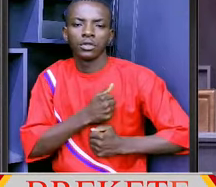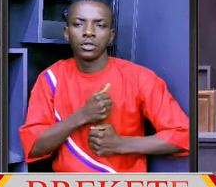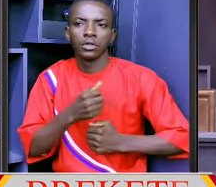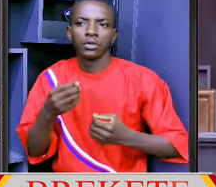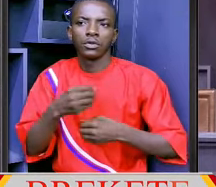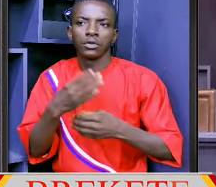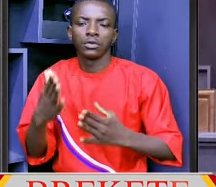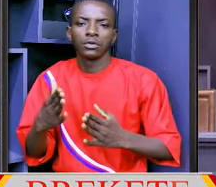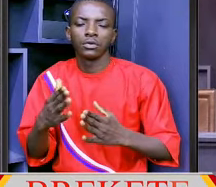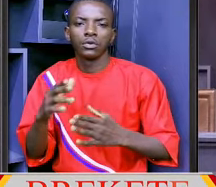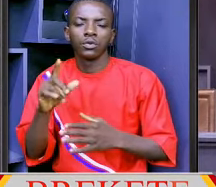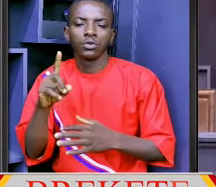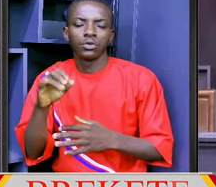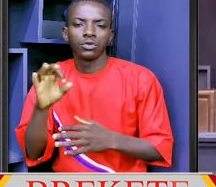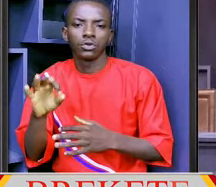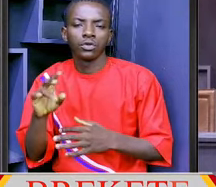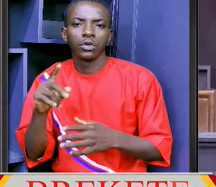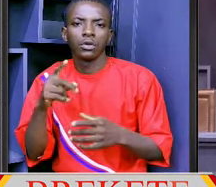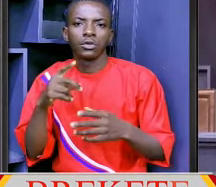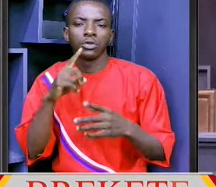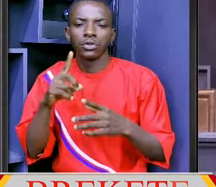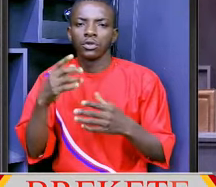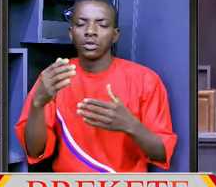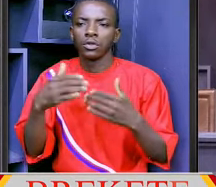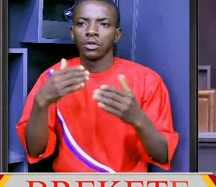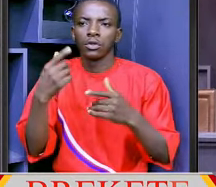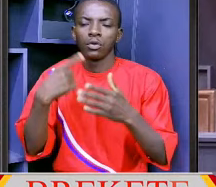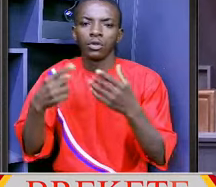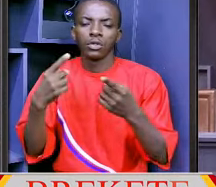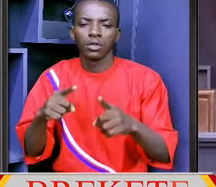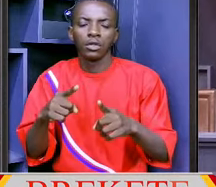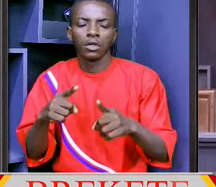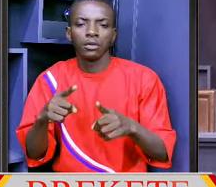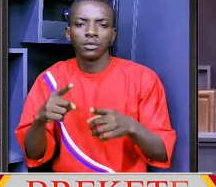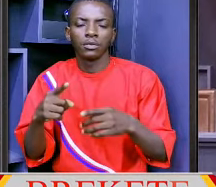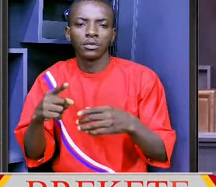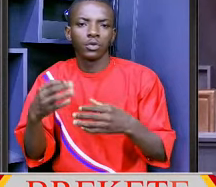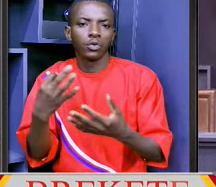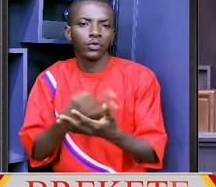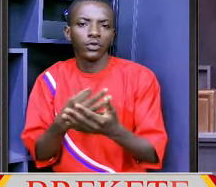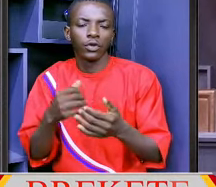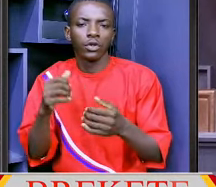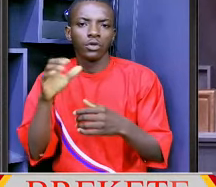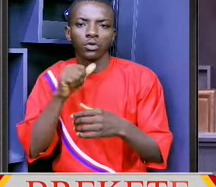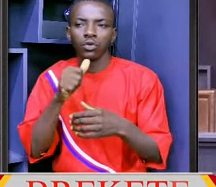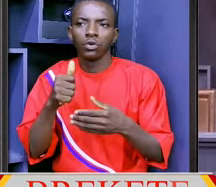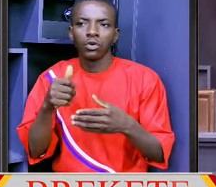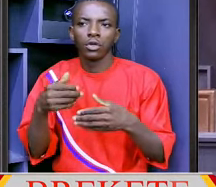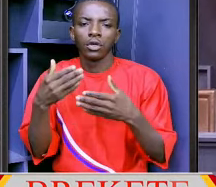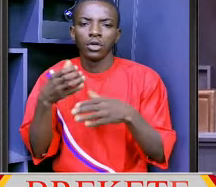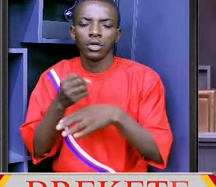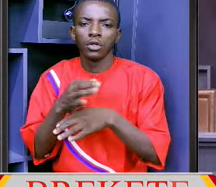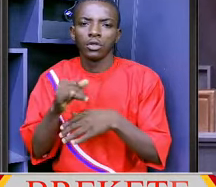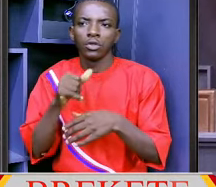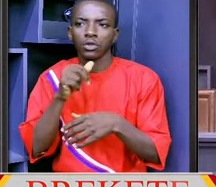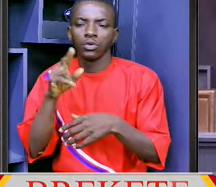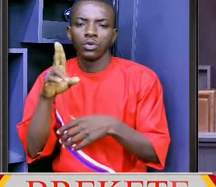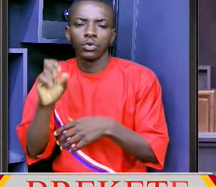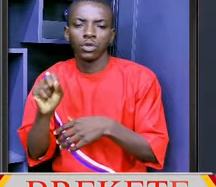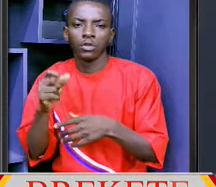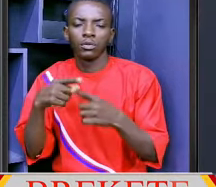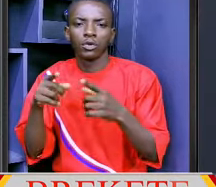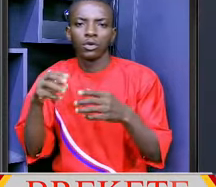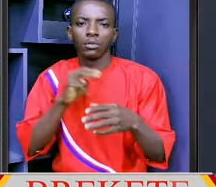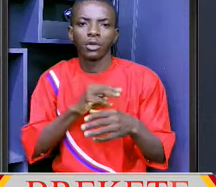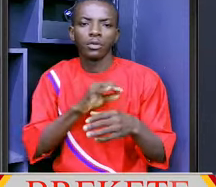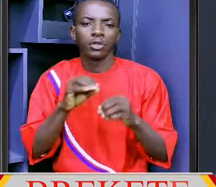one. Two, I'm very concerned with what is happening with the Fulani race. Yes. You know, I'm currently in the U.S., but